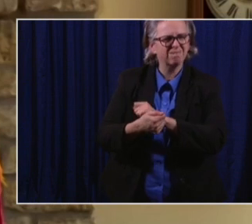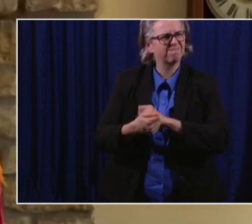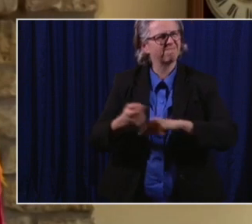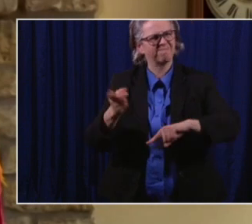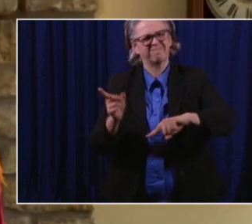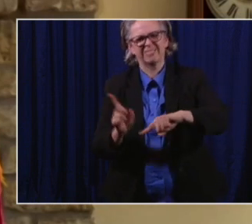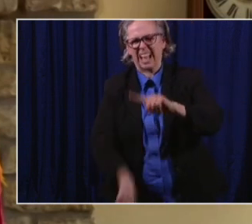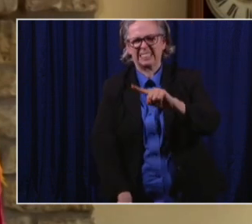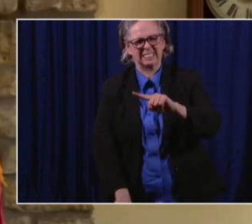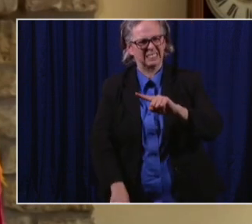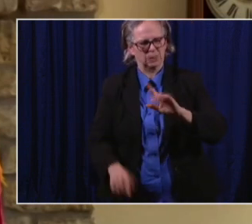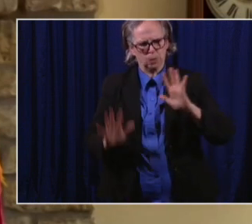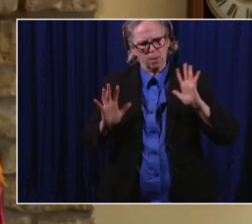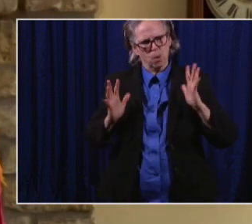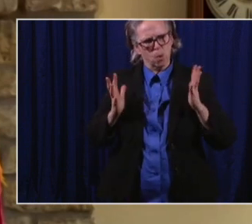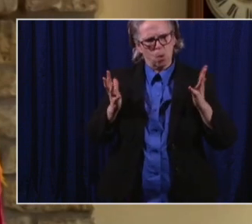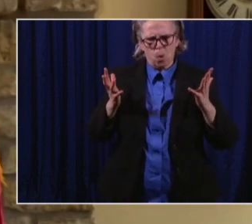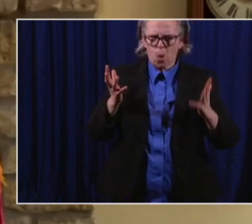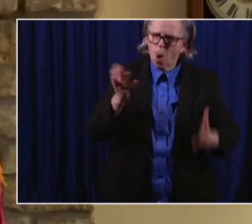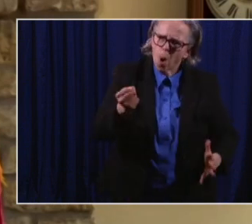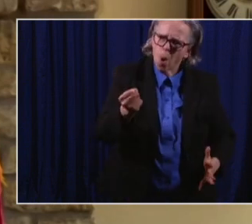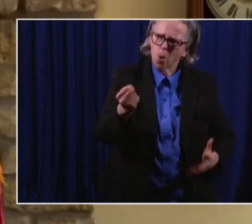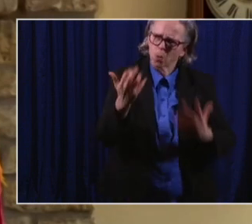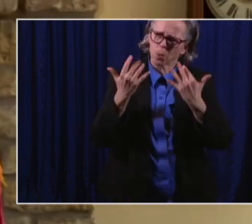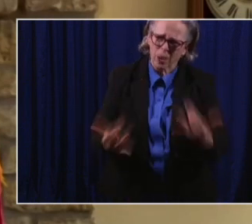data that indicates that,